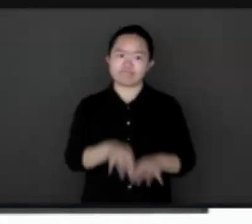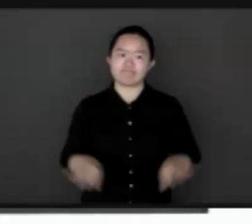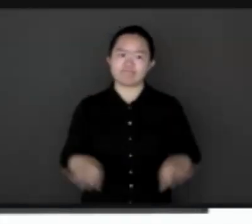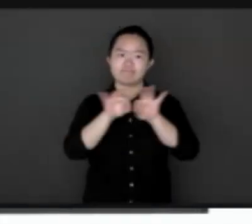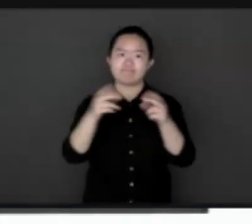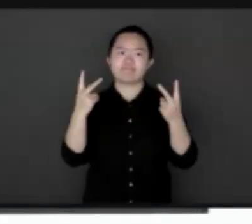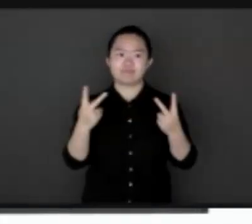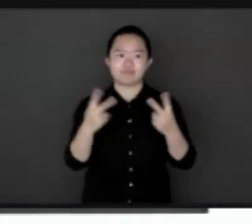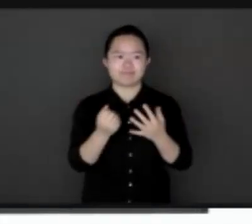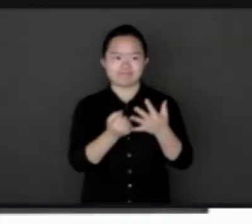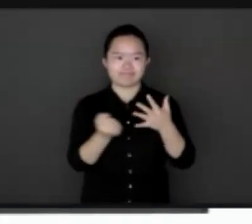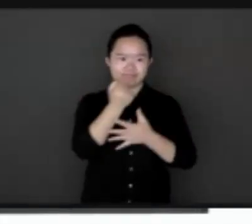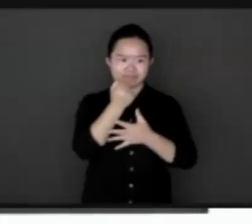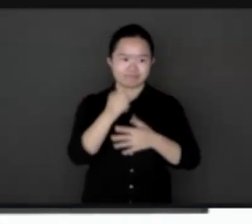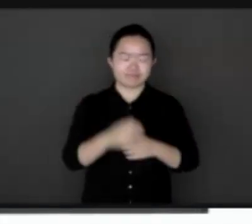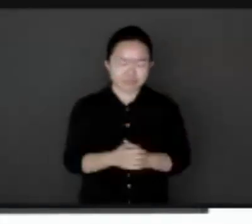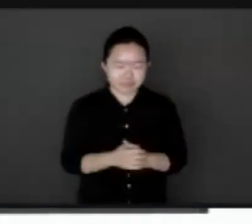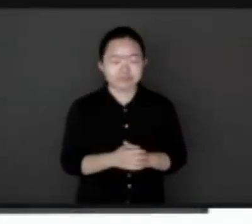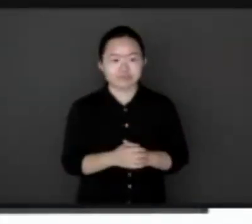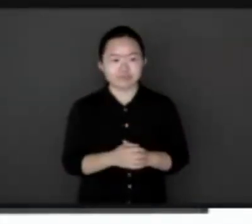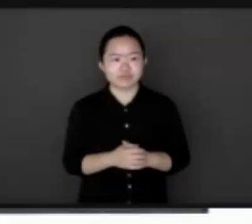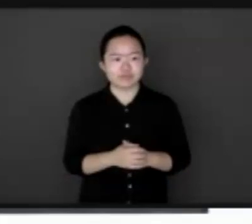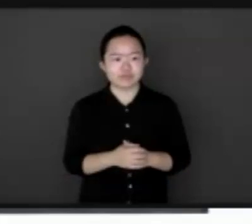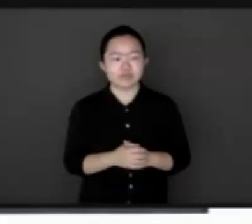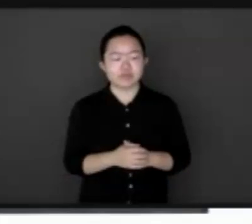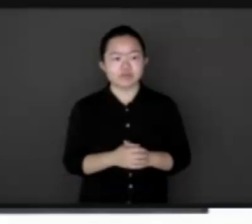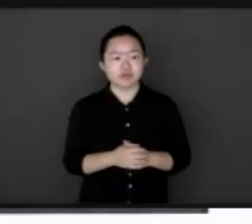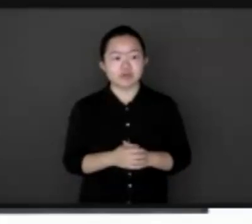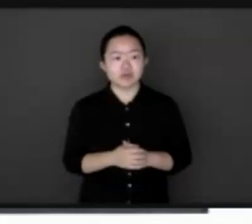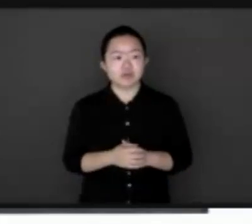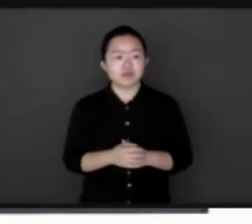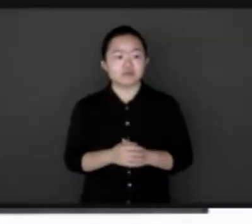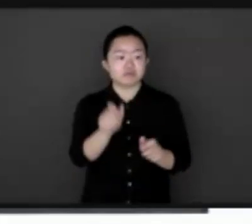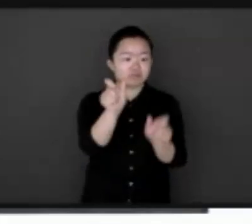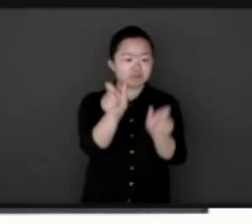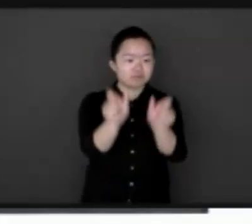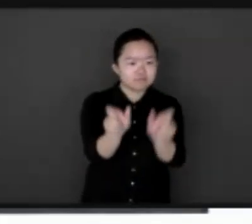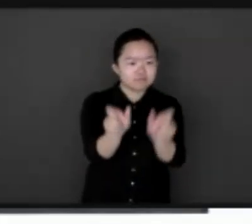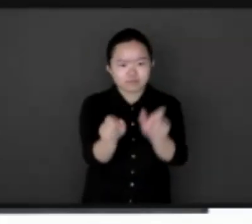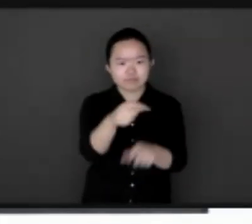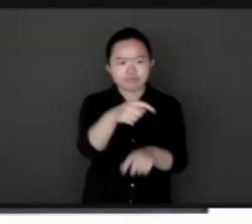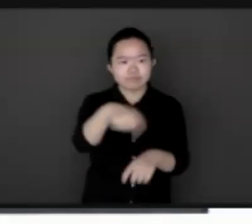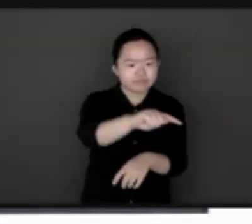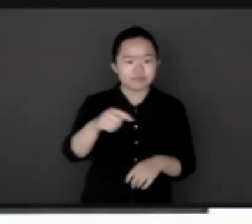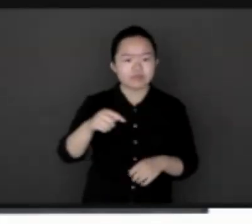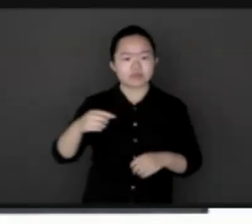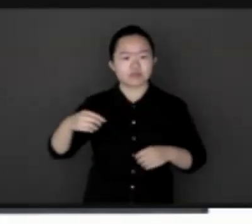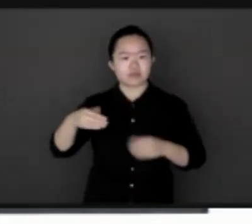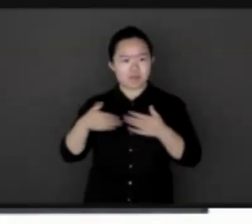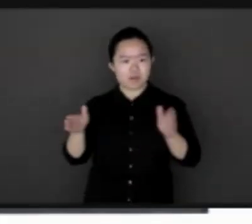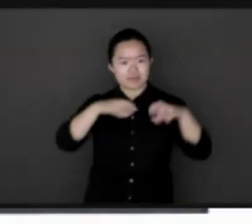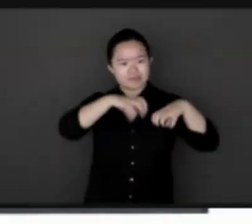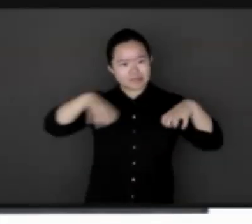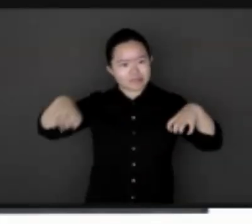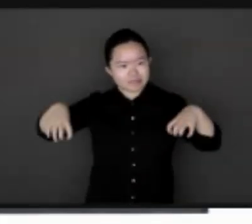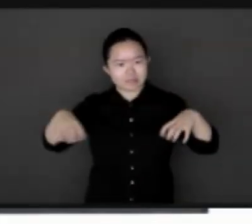If the communication between the end user and the public sector body doesn't work out the way the end user would